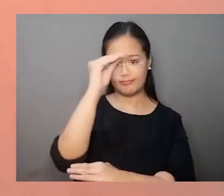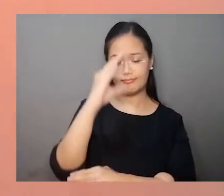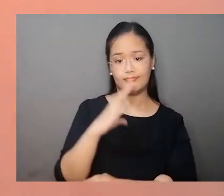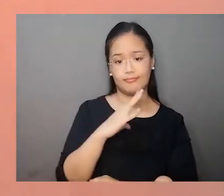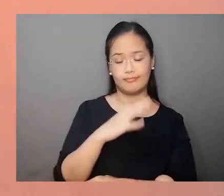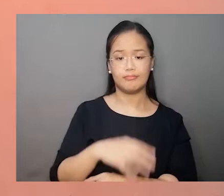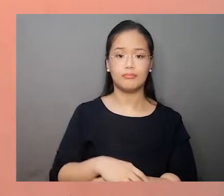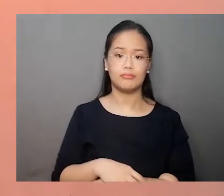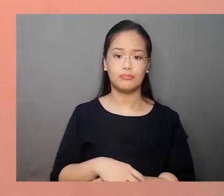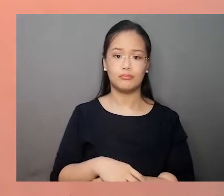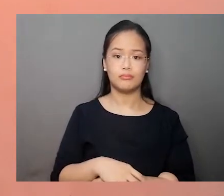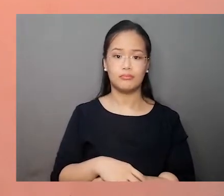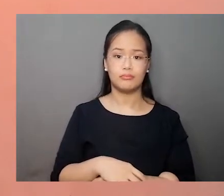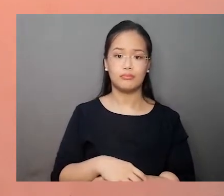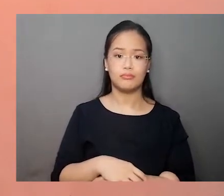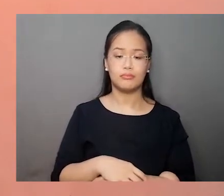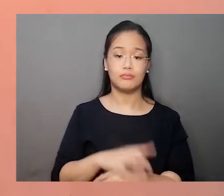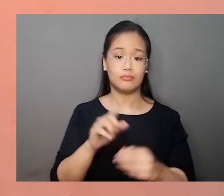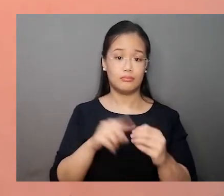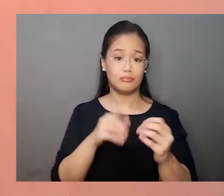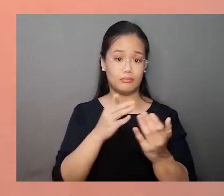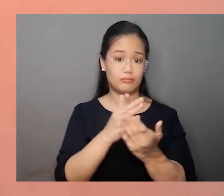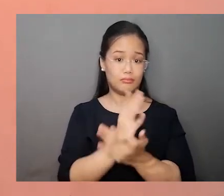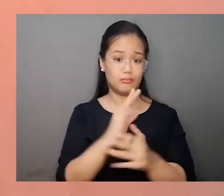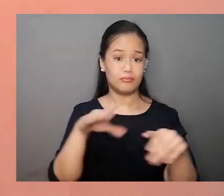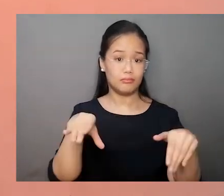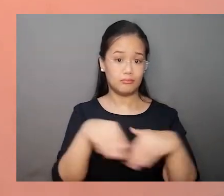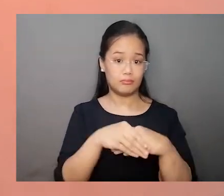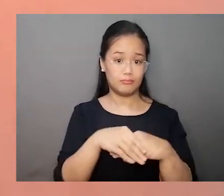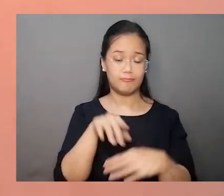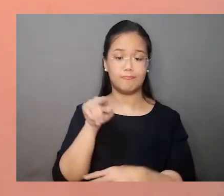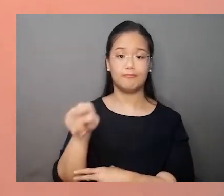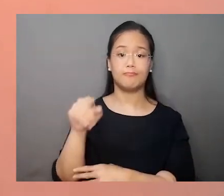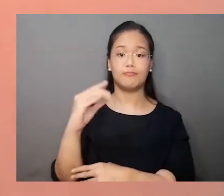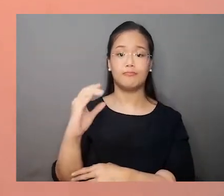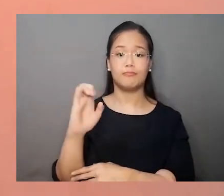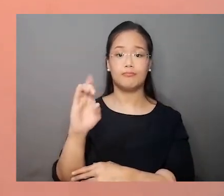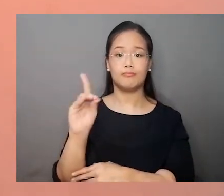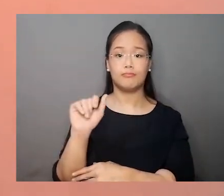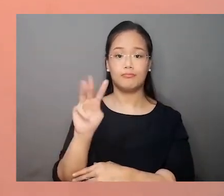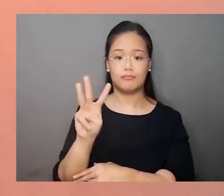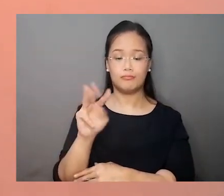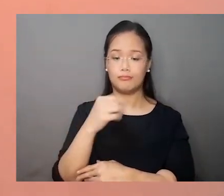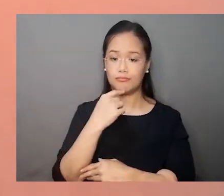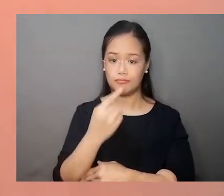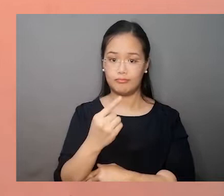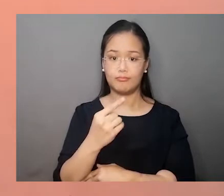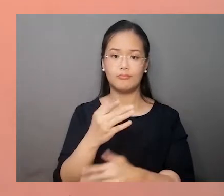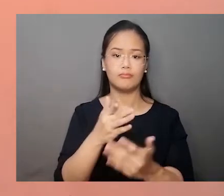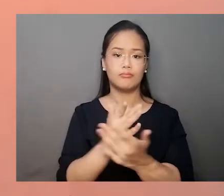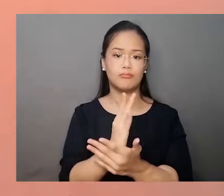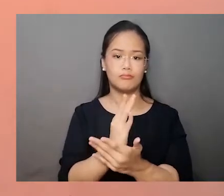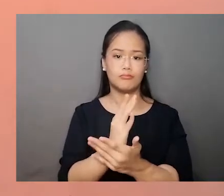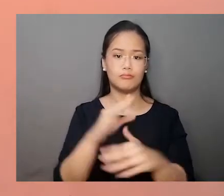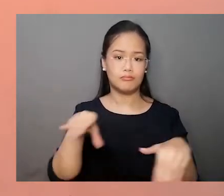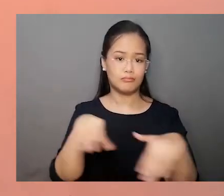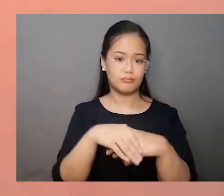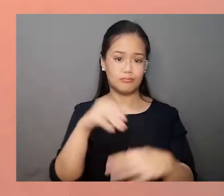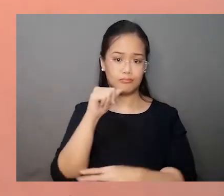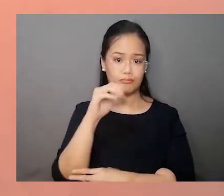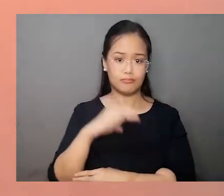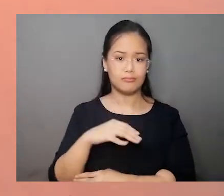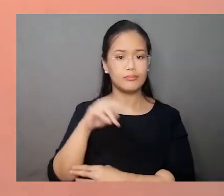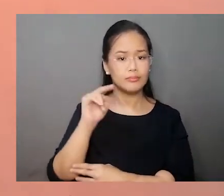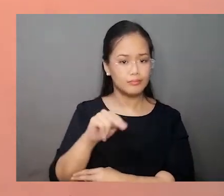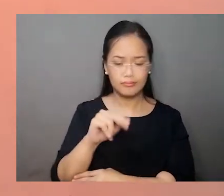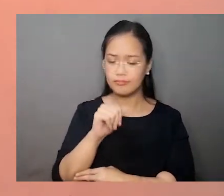So, as far as the right to marry, CEDAW provides that the right to marry of a woman should not come at the cost of losing